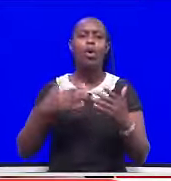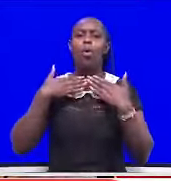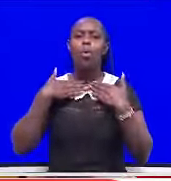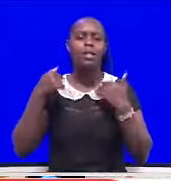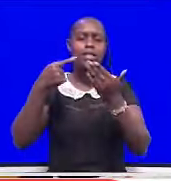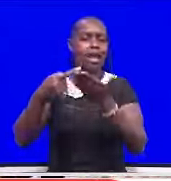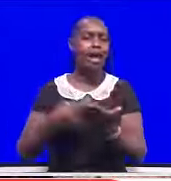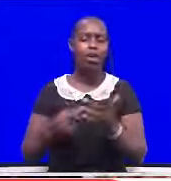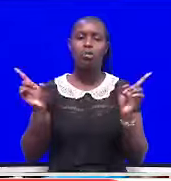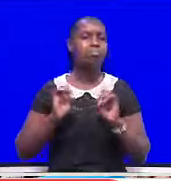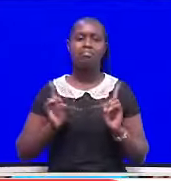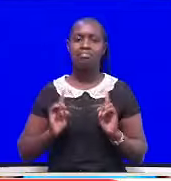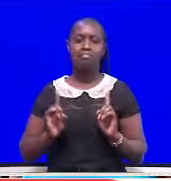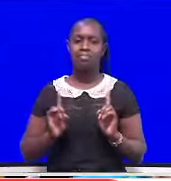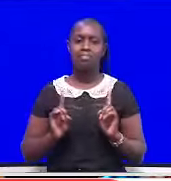No dialogue.